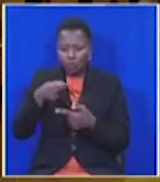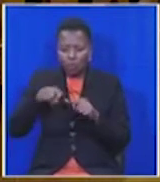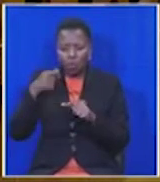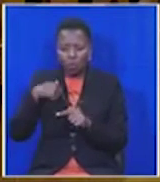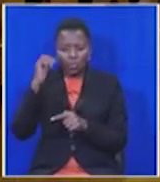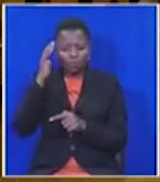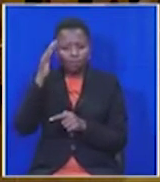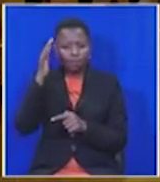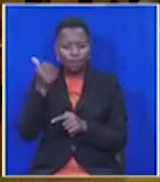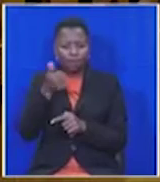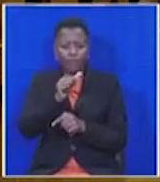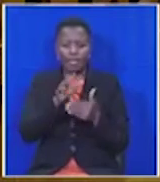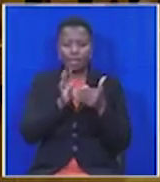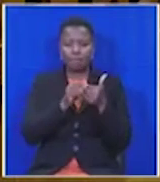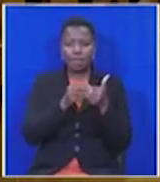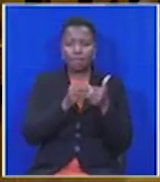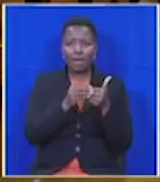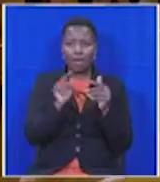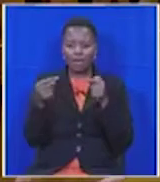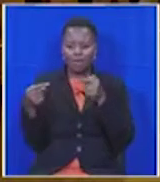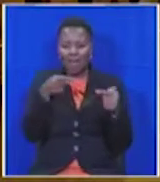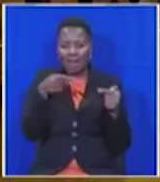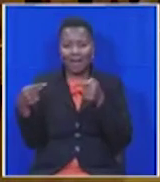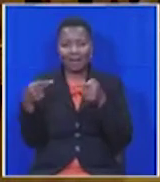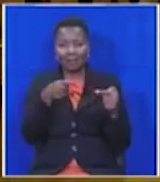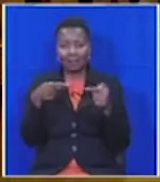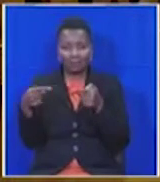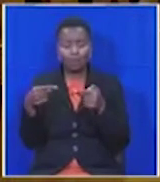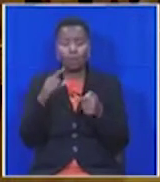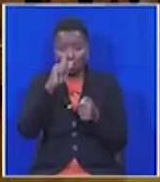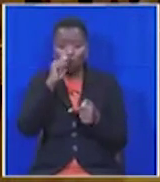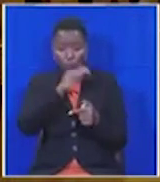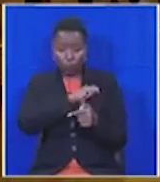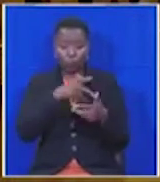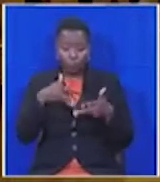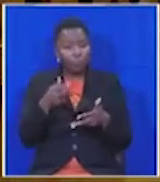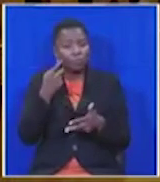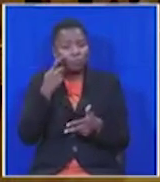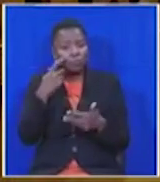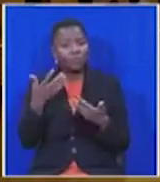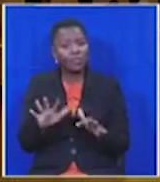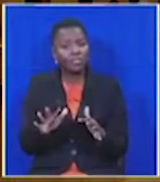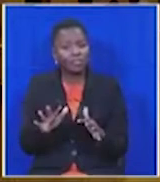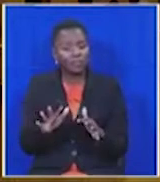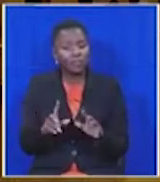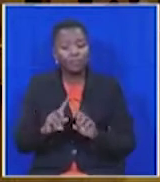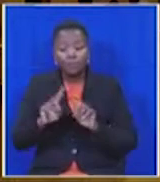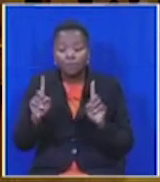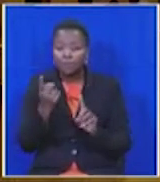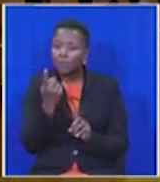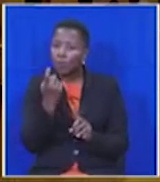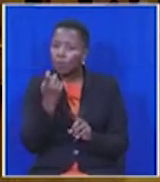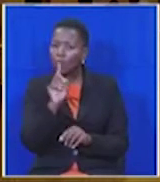fellow members of Parliament causing harm to one another, but that is the reality in which we live. One thing, though, that we must never